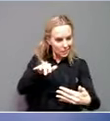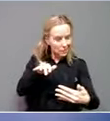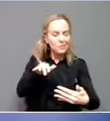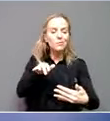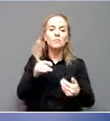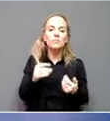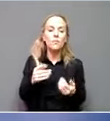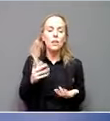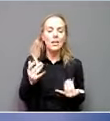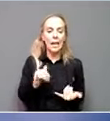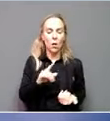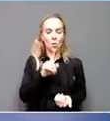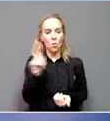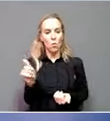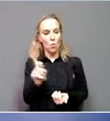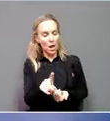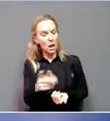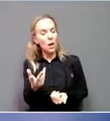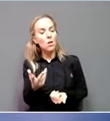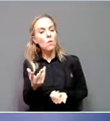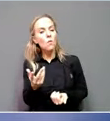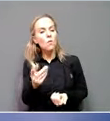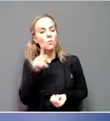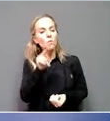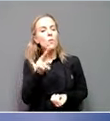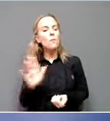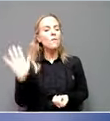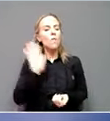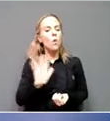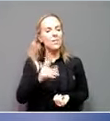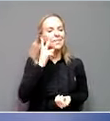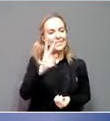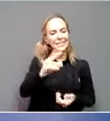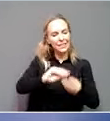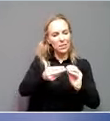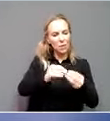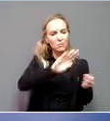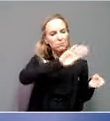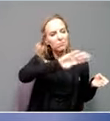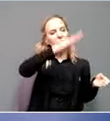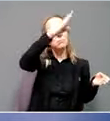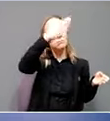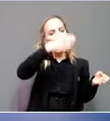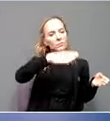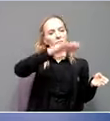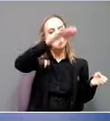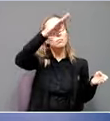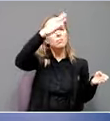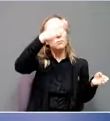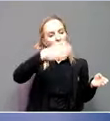now, when we look before at our plateaus, the increase and the decrease,